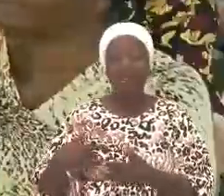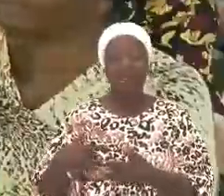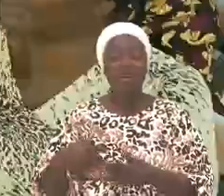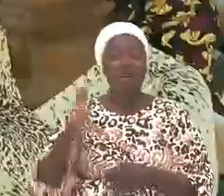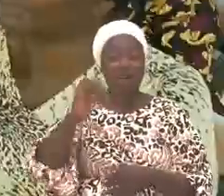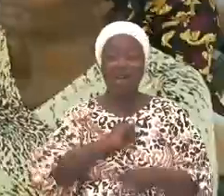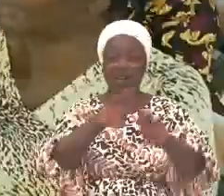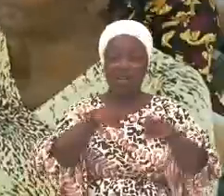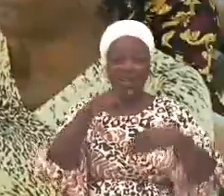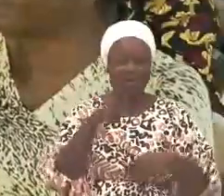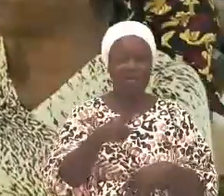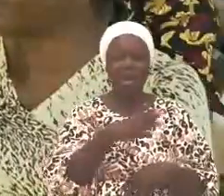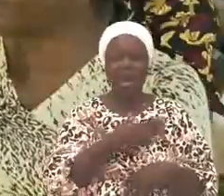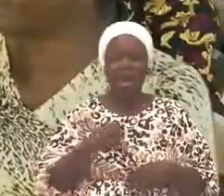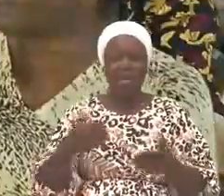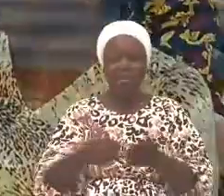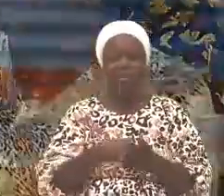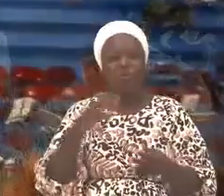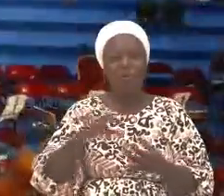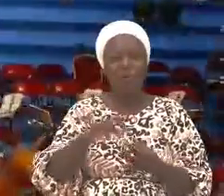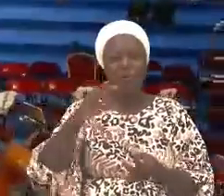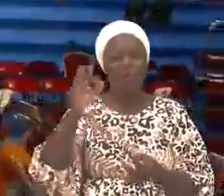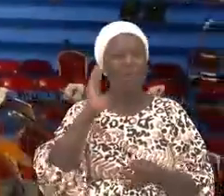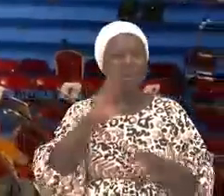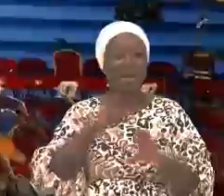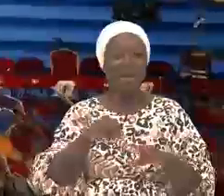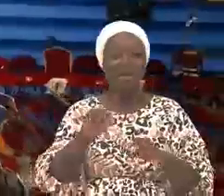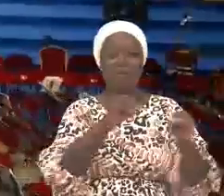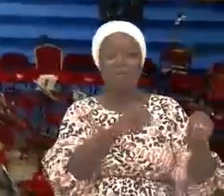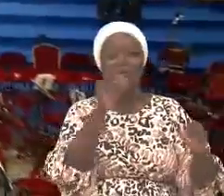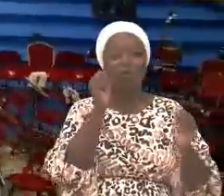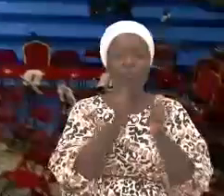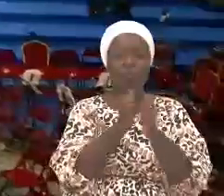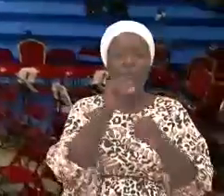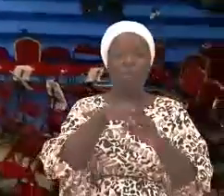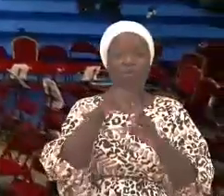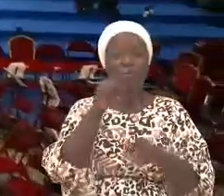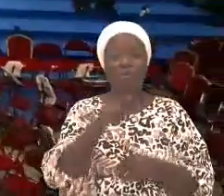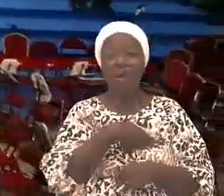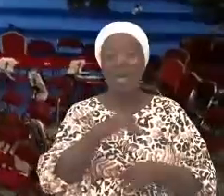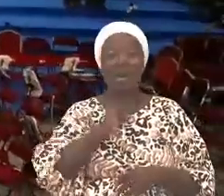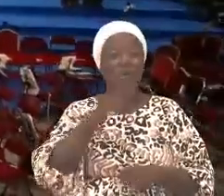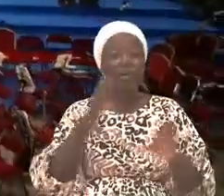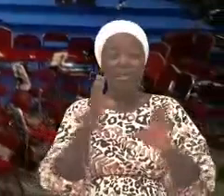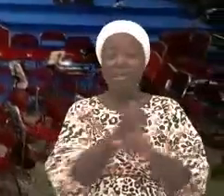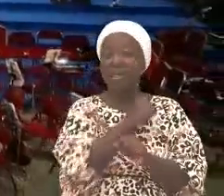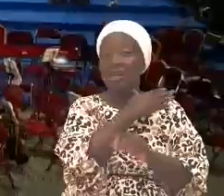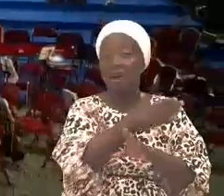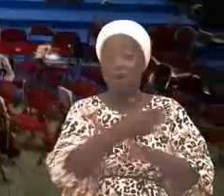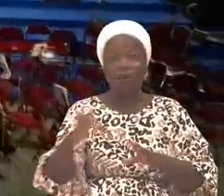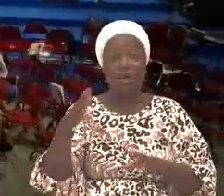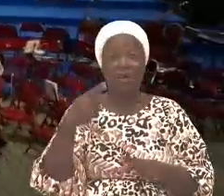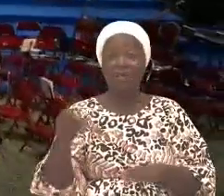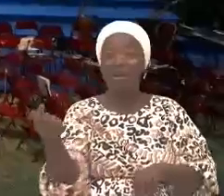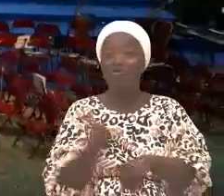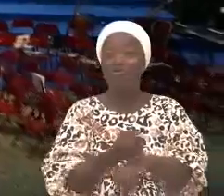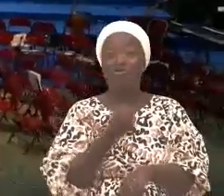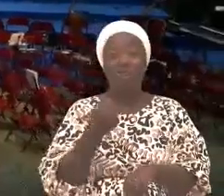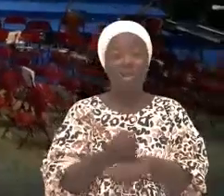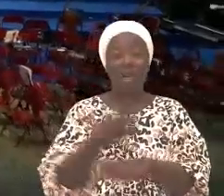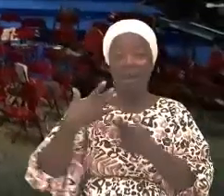you. And a new spirit will I put within you. And I will take away the stony heart out of